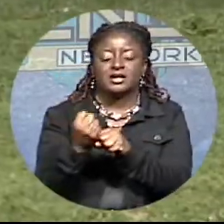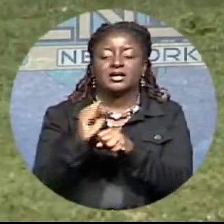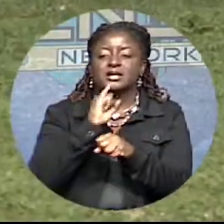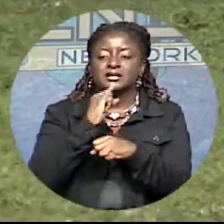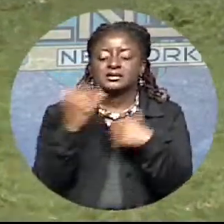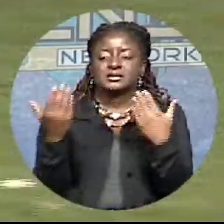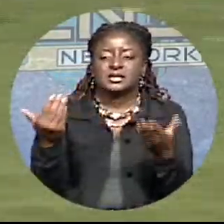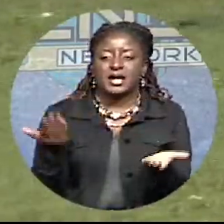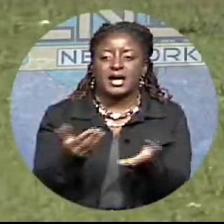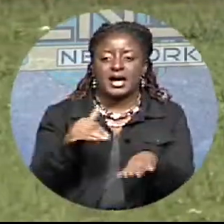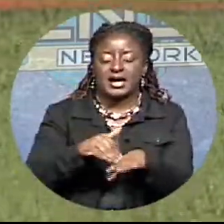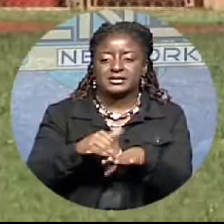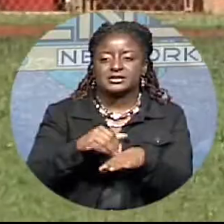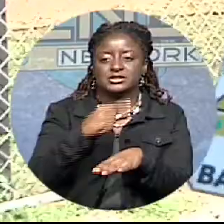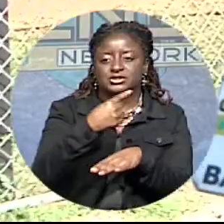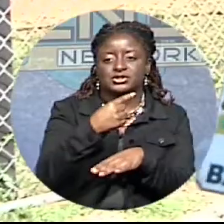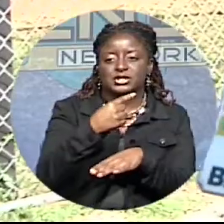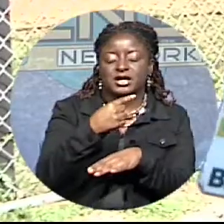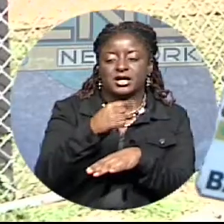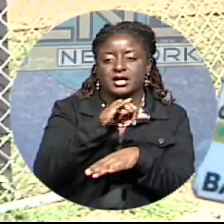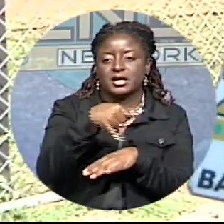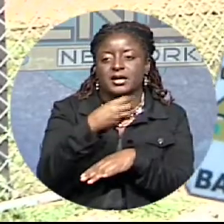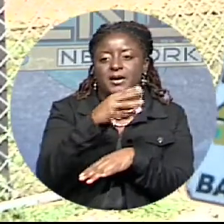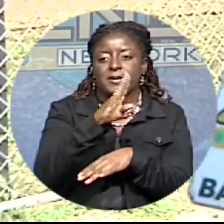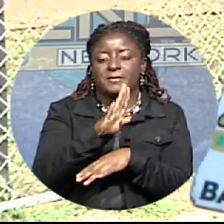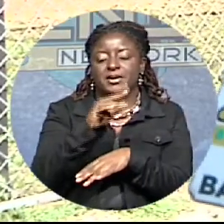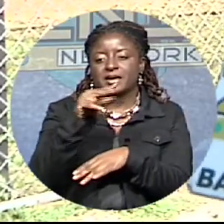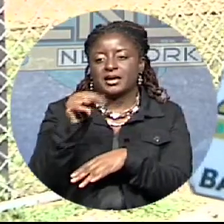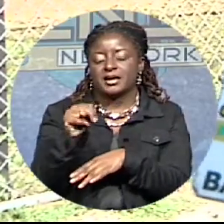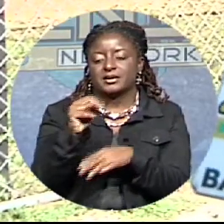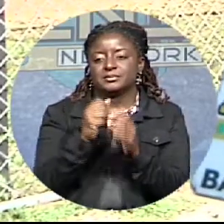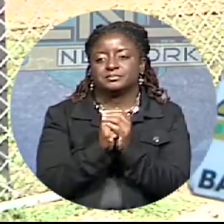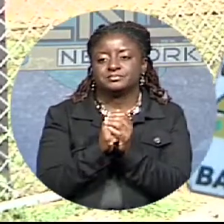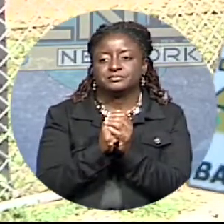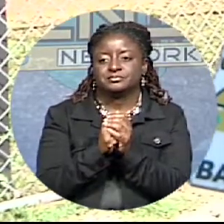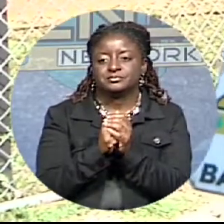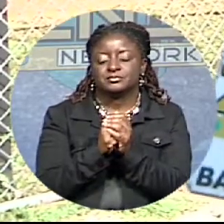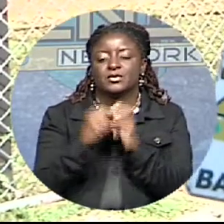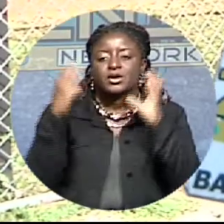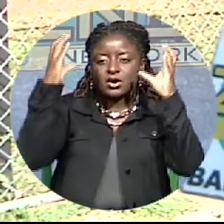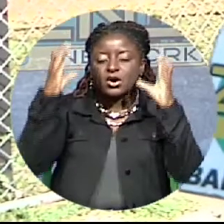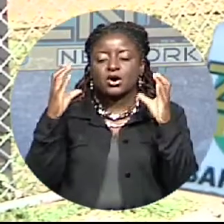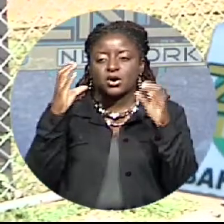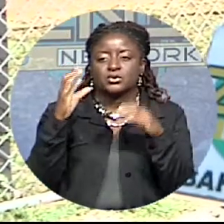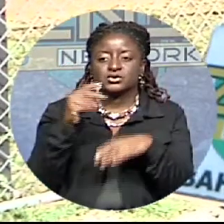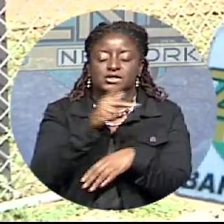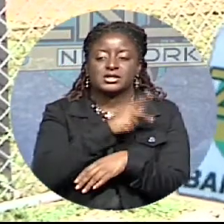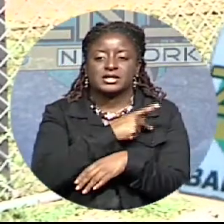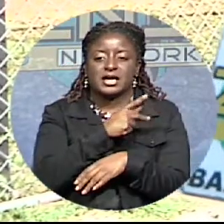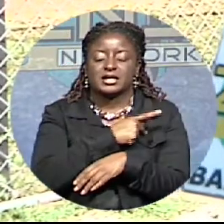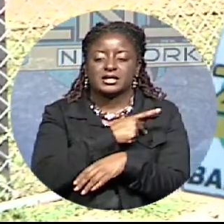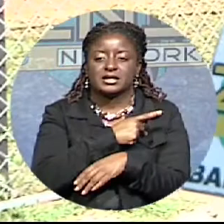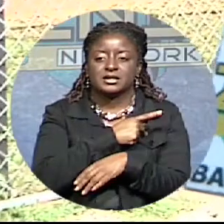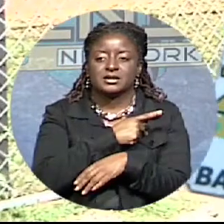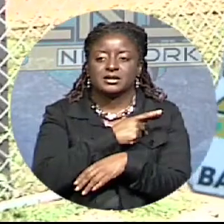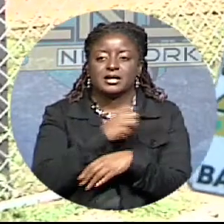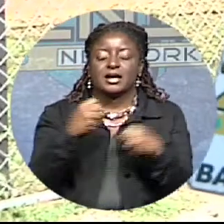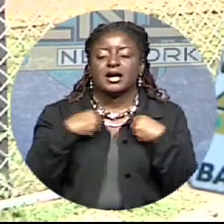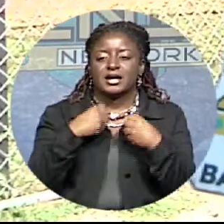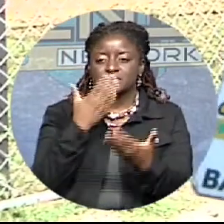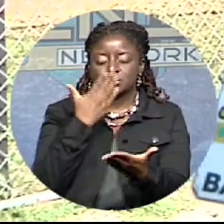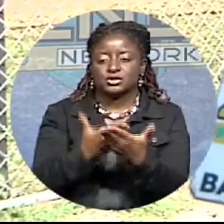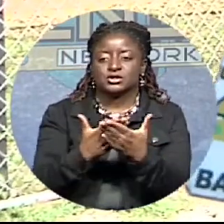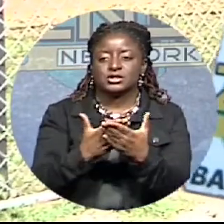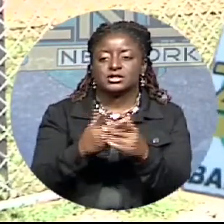go forward. What are you expecting going to the playoffs? Coach Kelly, who won the pennant, she has a good team, she has a good